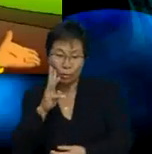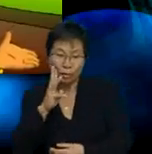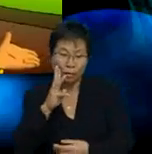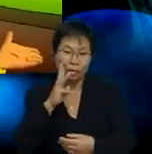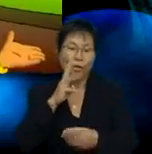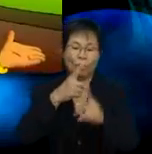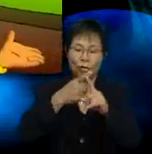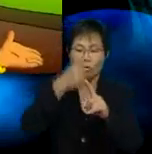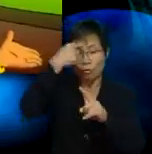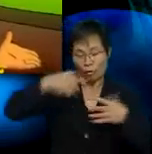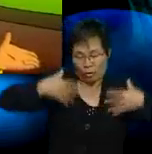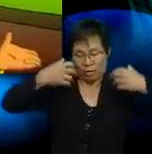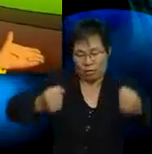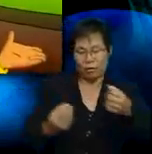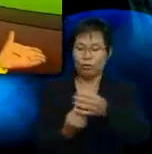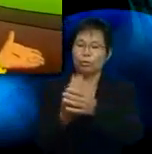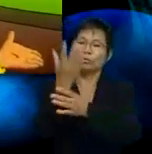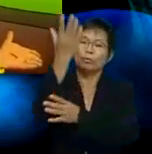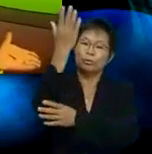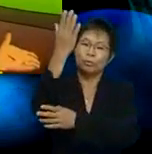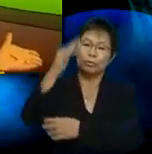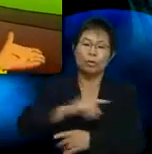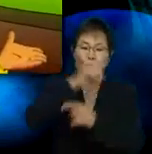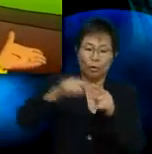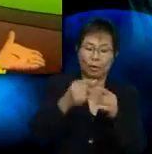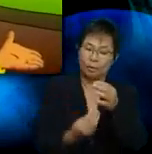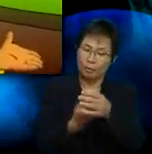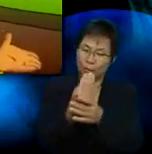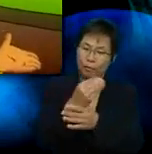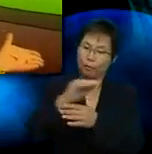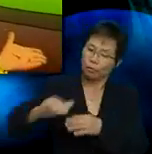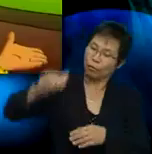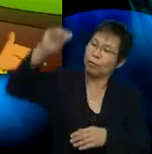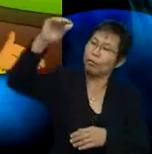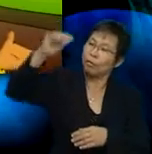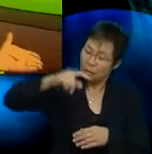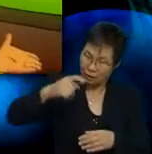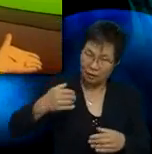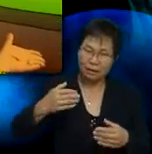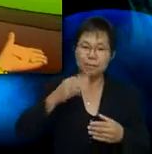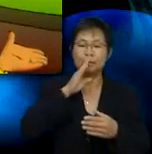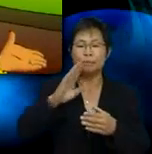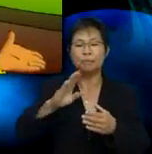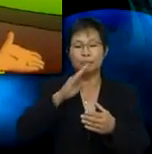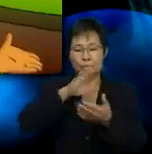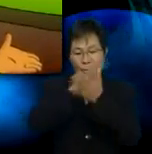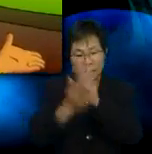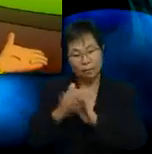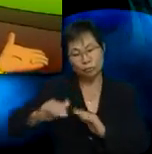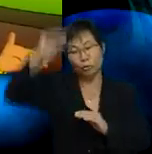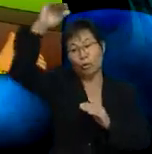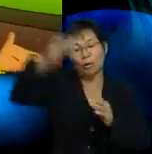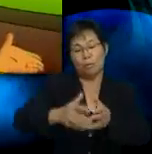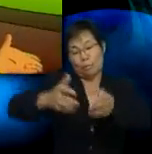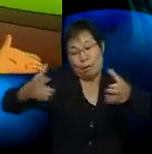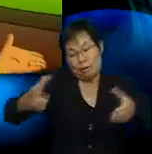of water for healthy growth. When a plant grows, it becomes taller,